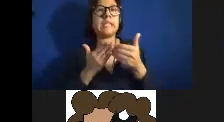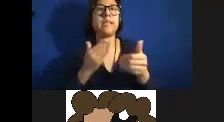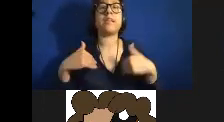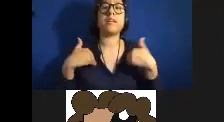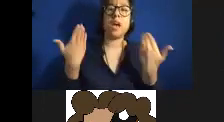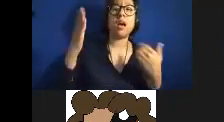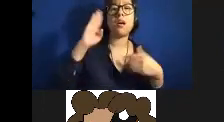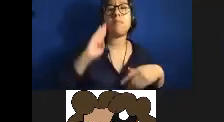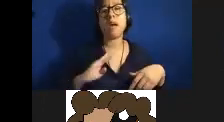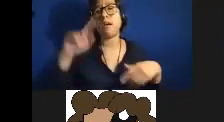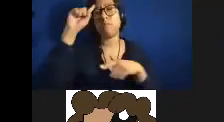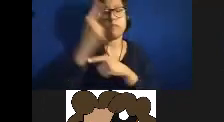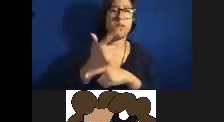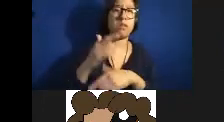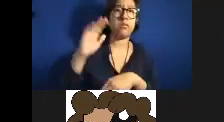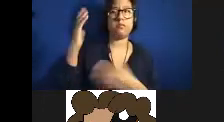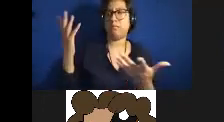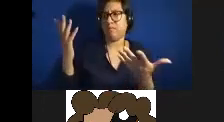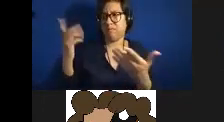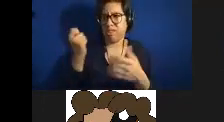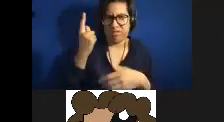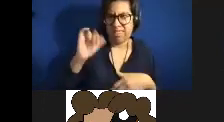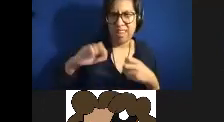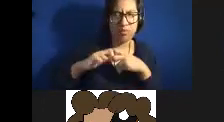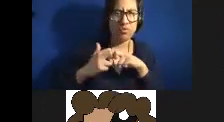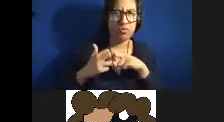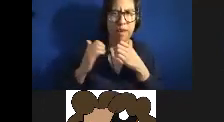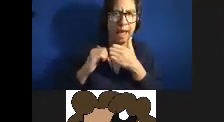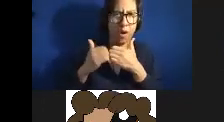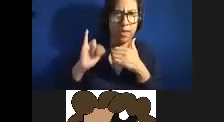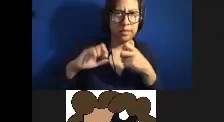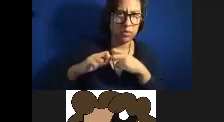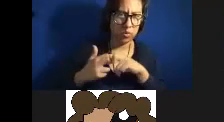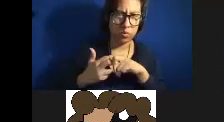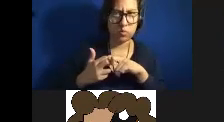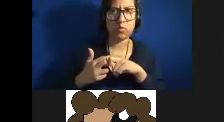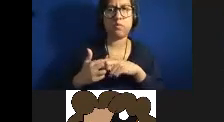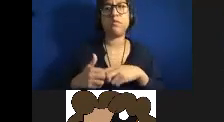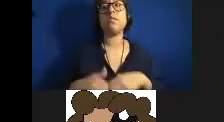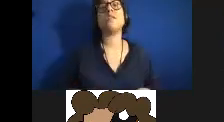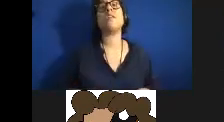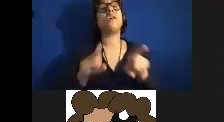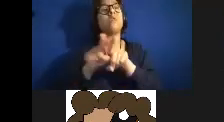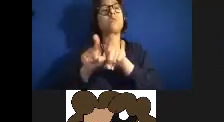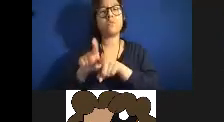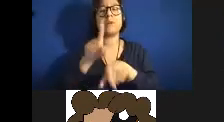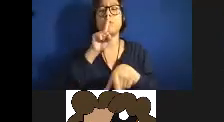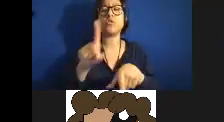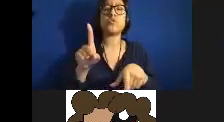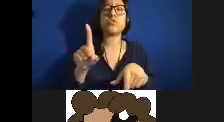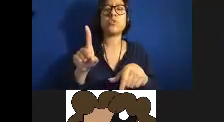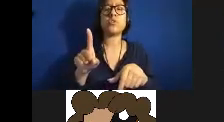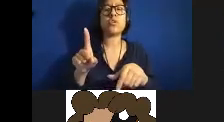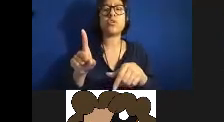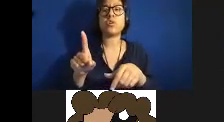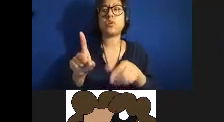really begin to understand why these things are issues. I think next, right, is also making sure that we hold not